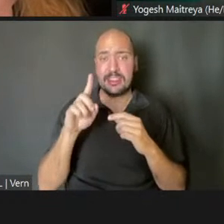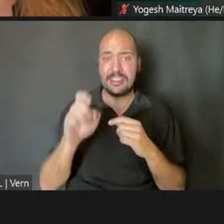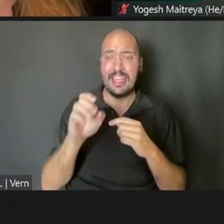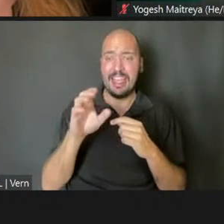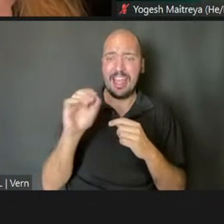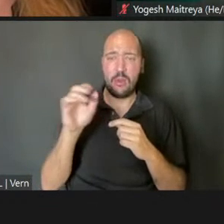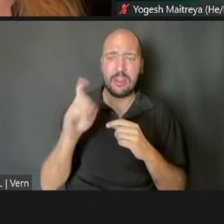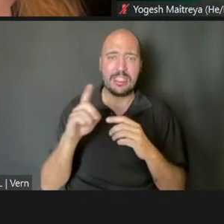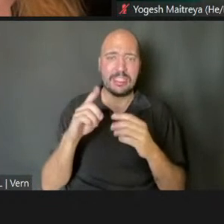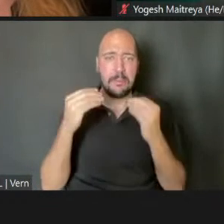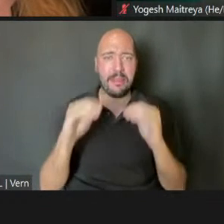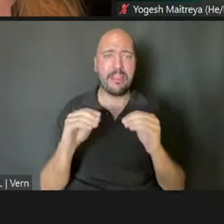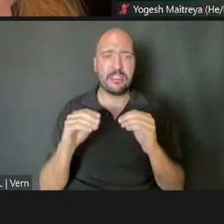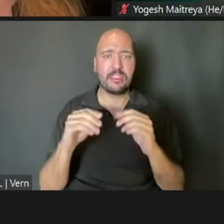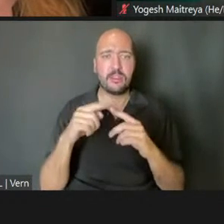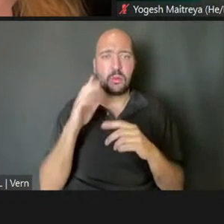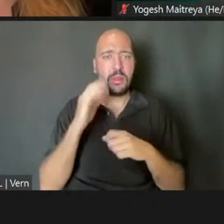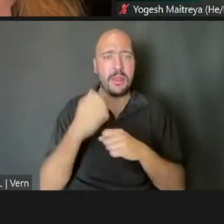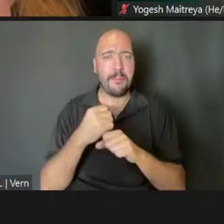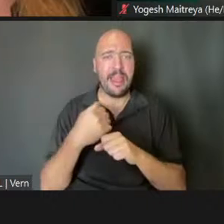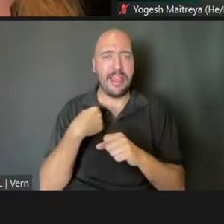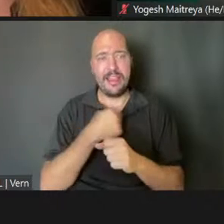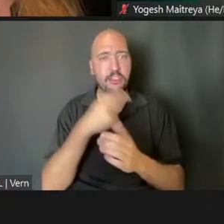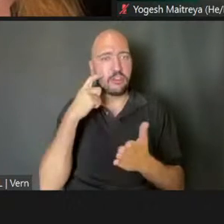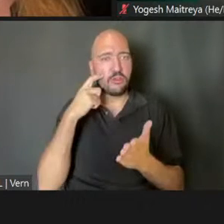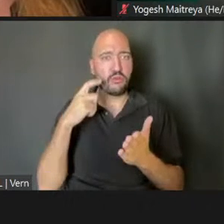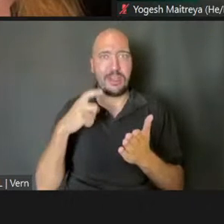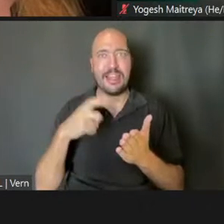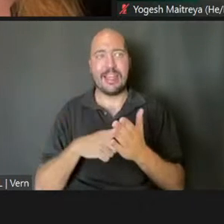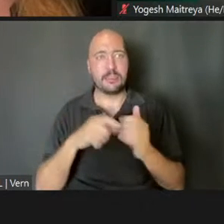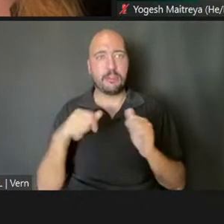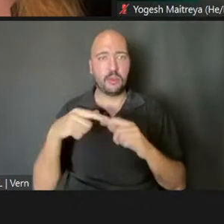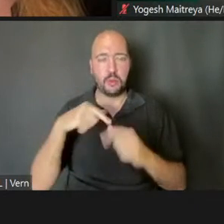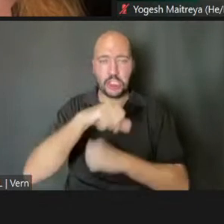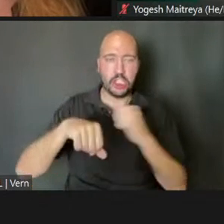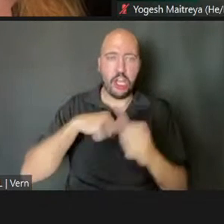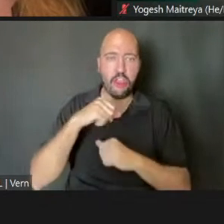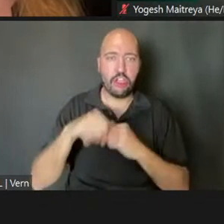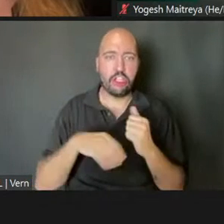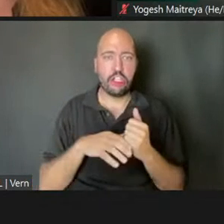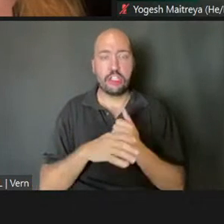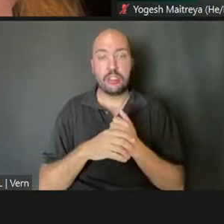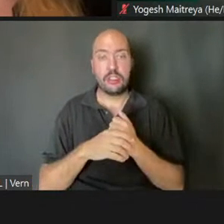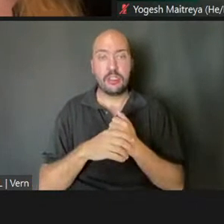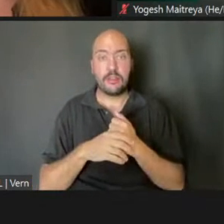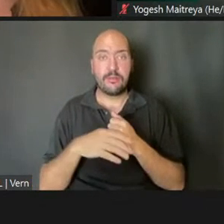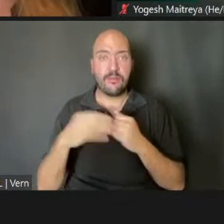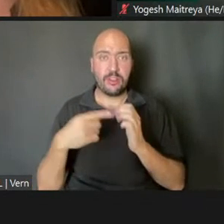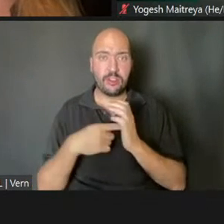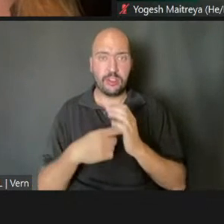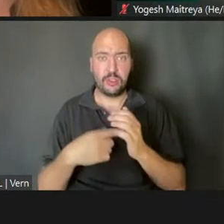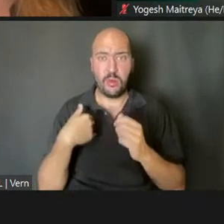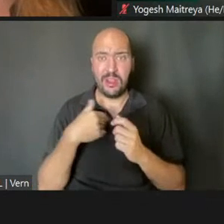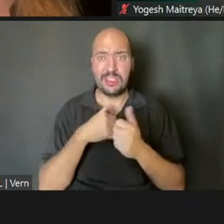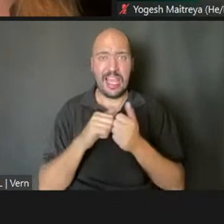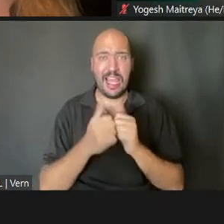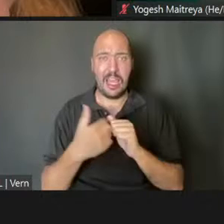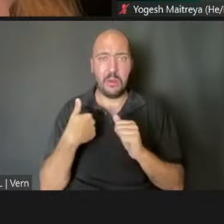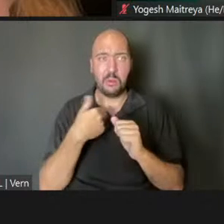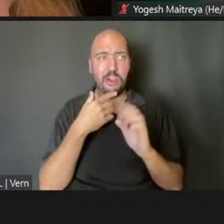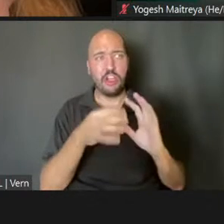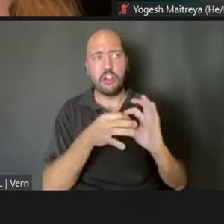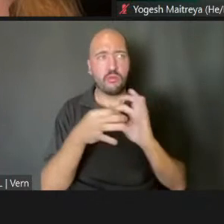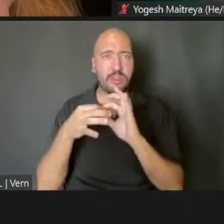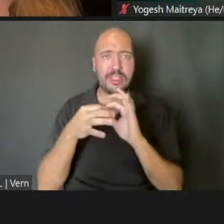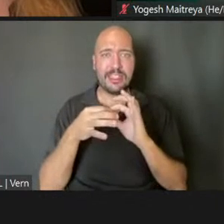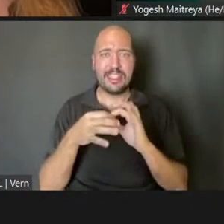decolonized methods will make us recognizable to one another and show us how we are related.